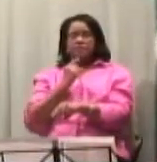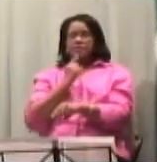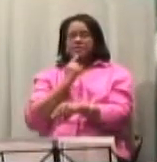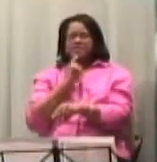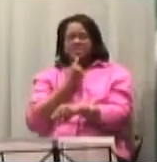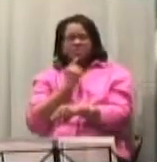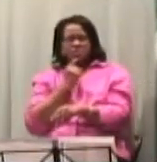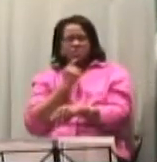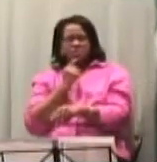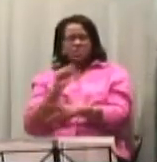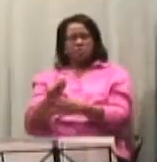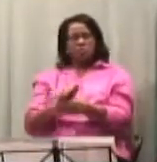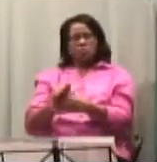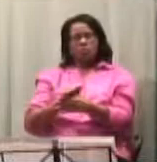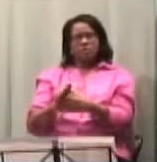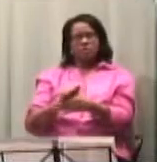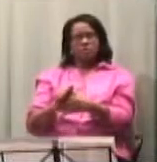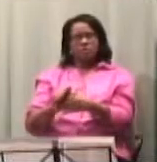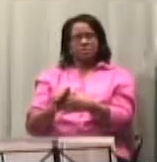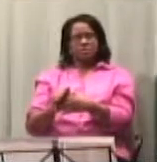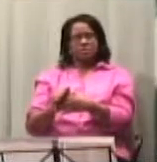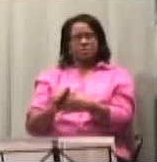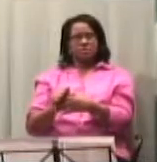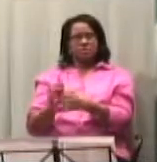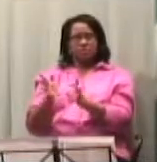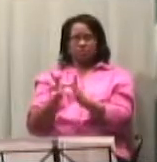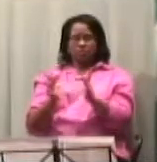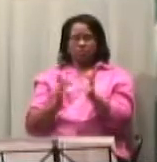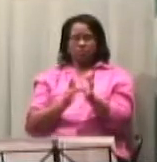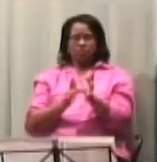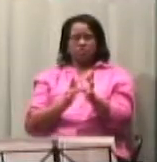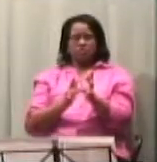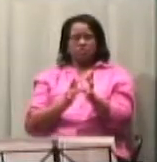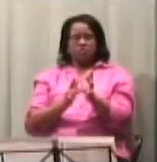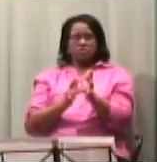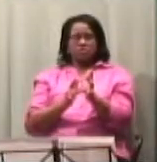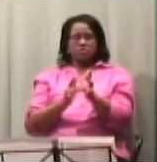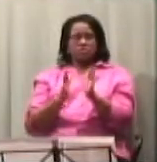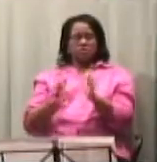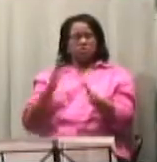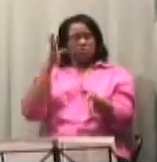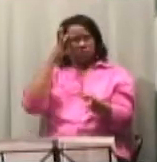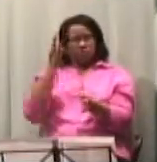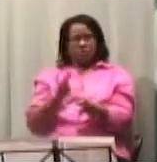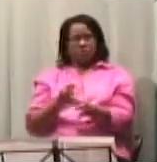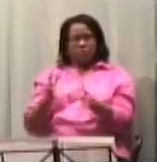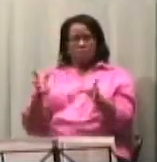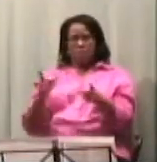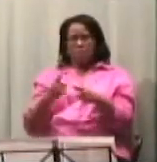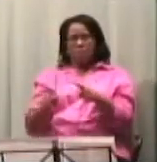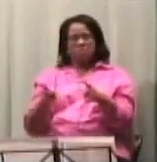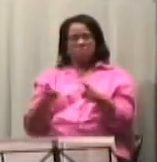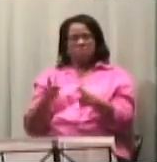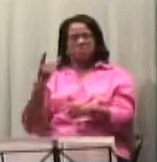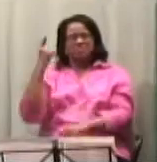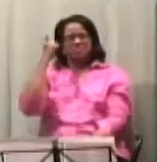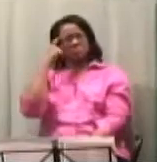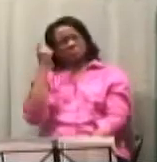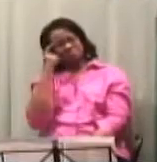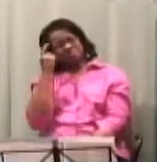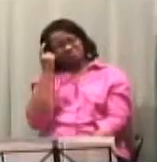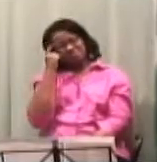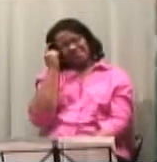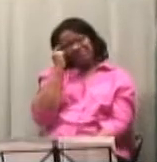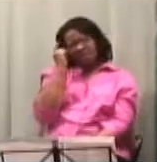faith, but they are too much attached to the human things. They have not the spirit